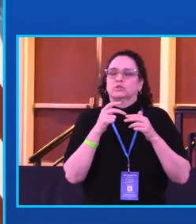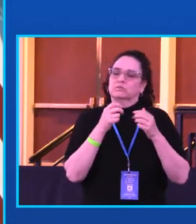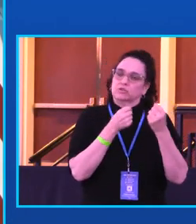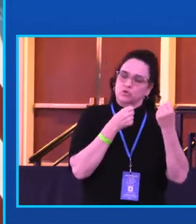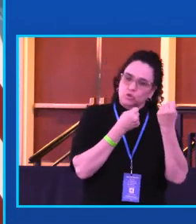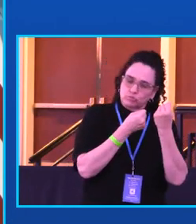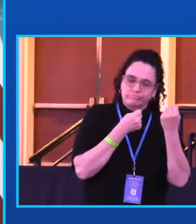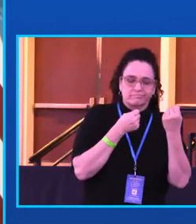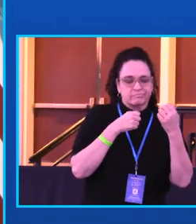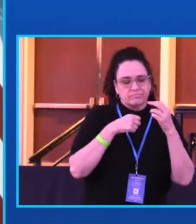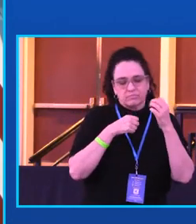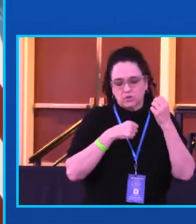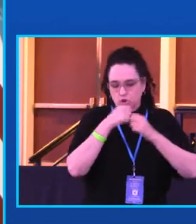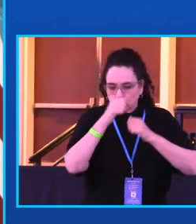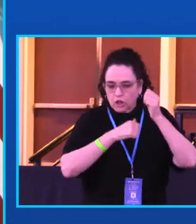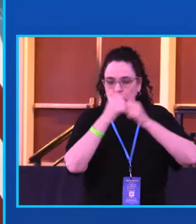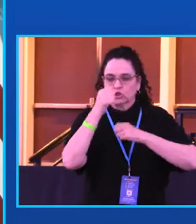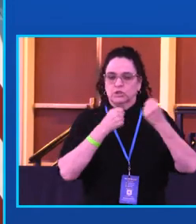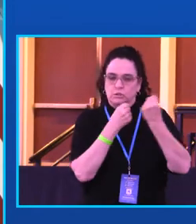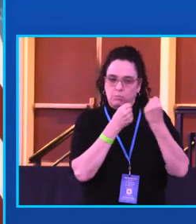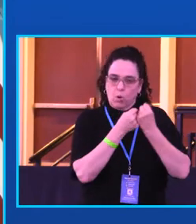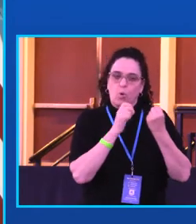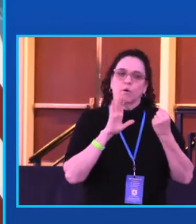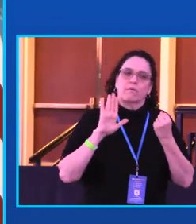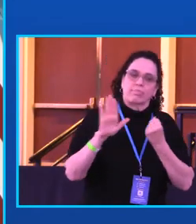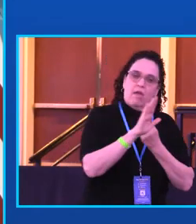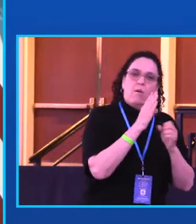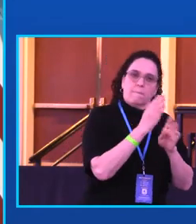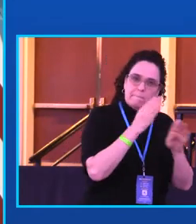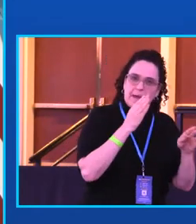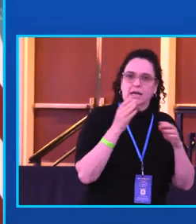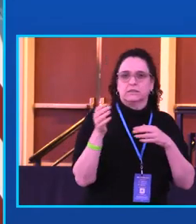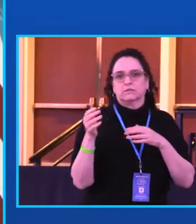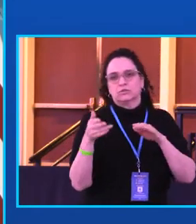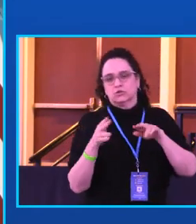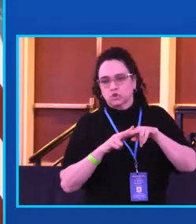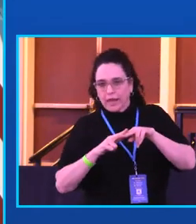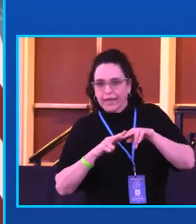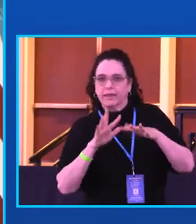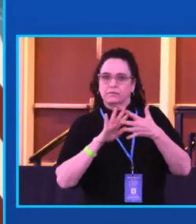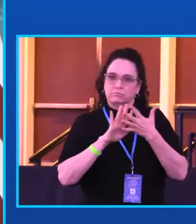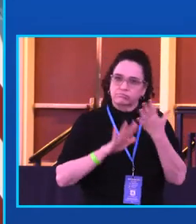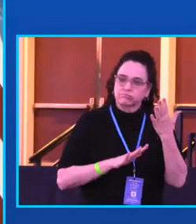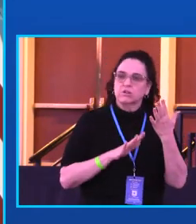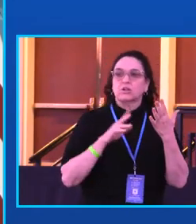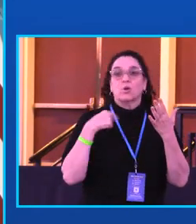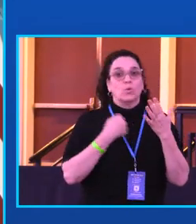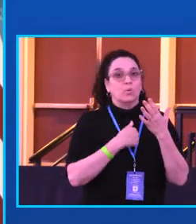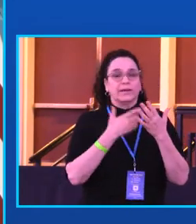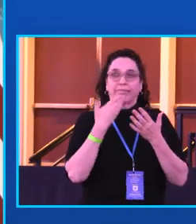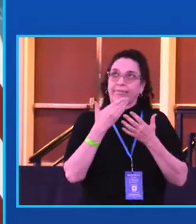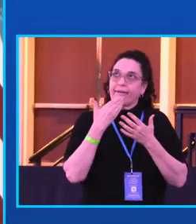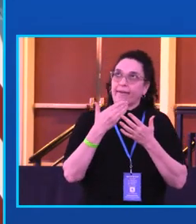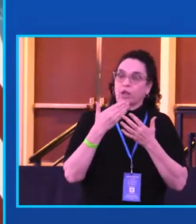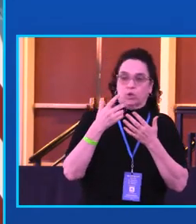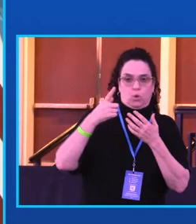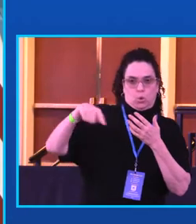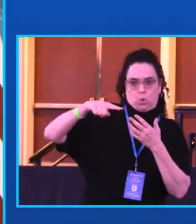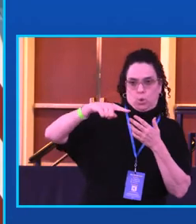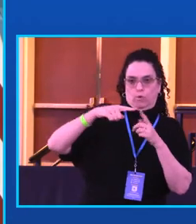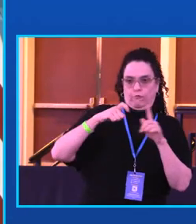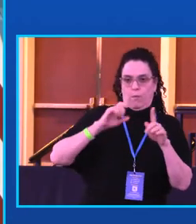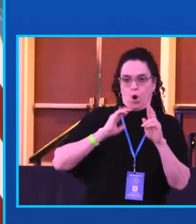workers. Thank you again for all of the apprenticeships run by are unions that are training